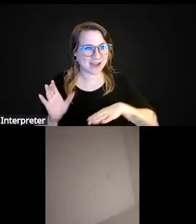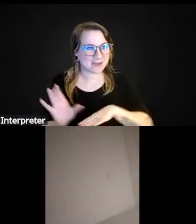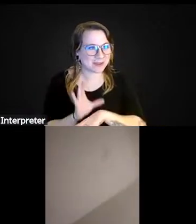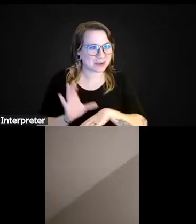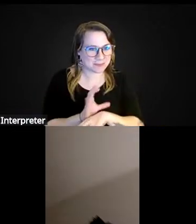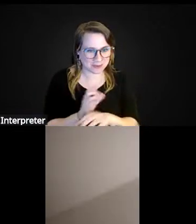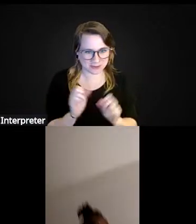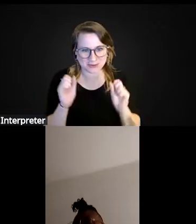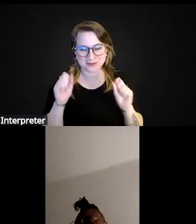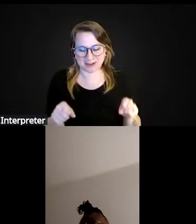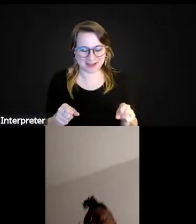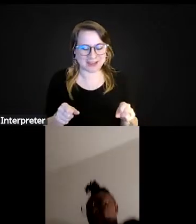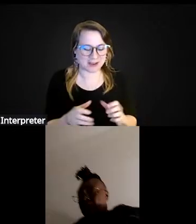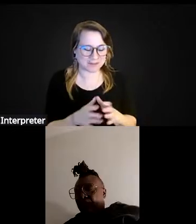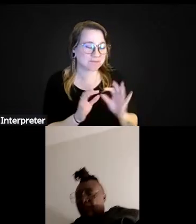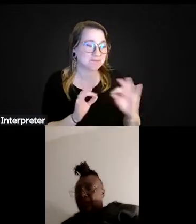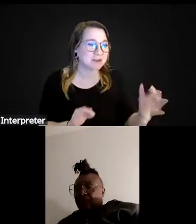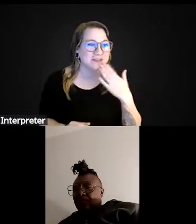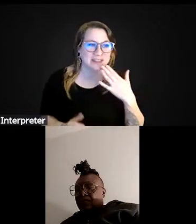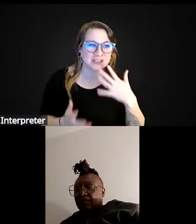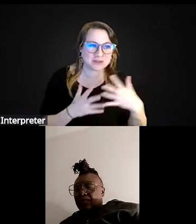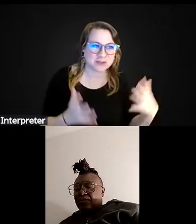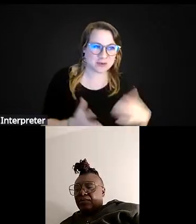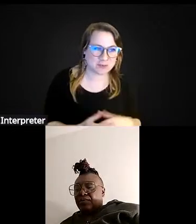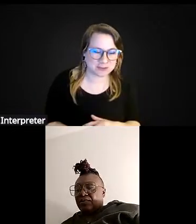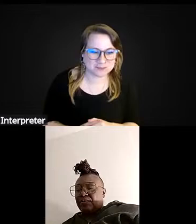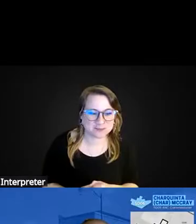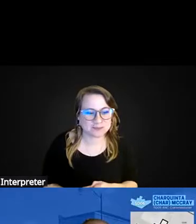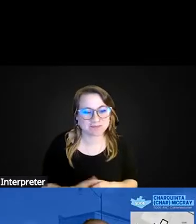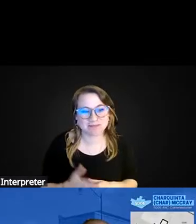I can do that. Perfect. Thank you so much, Commissioner. Thank you, Andy.